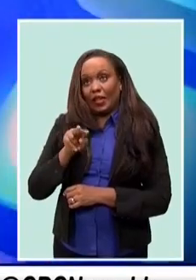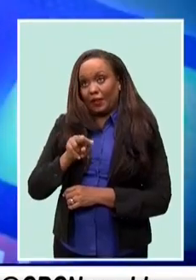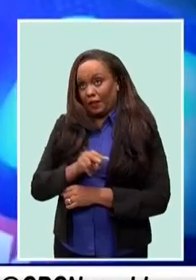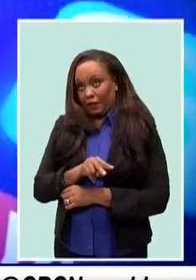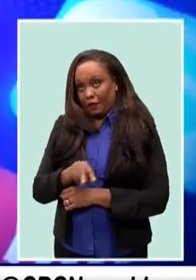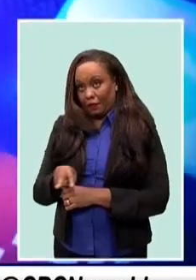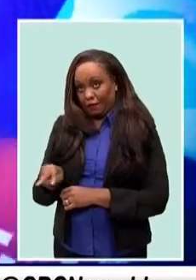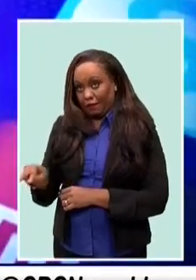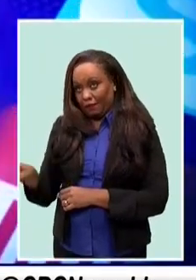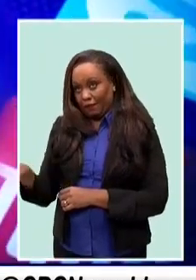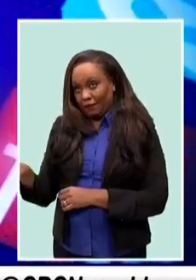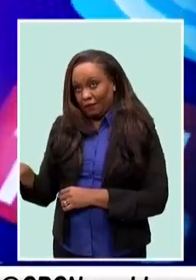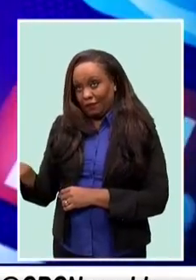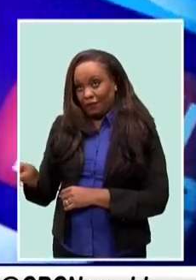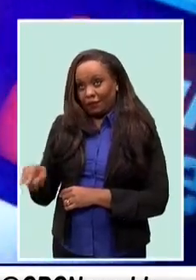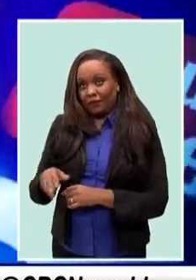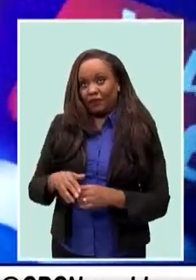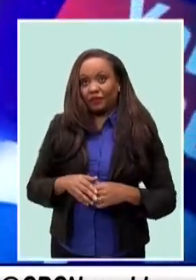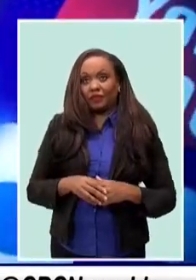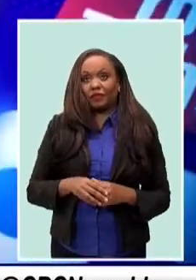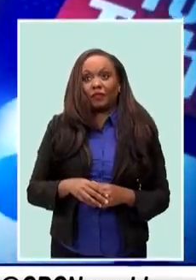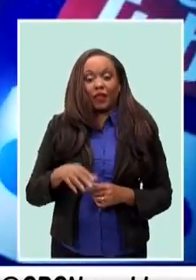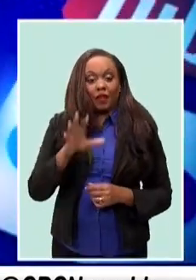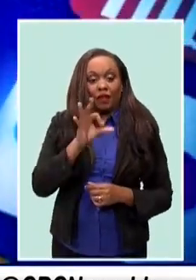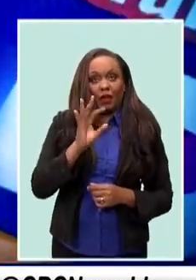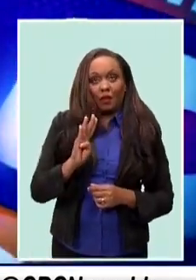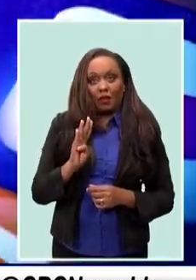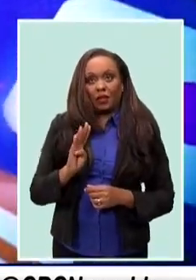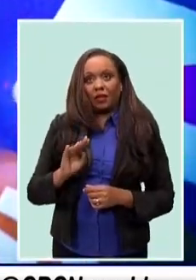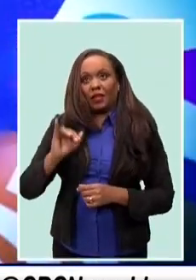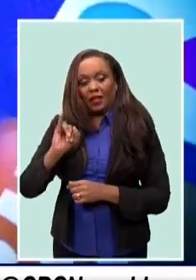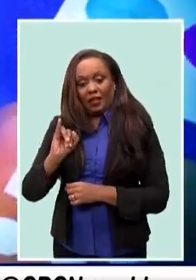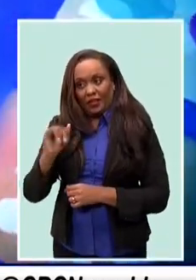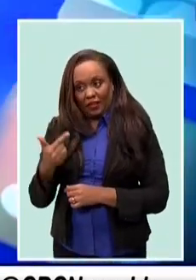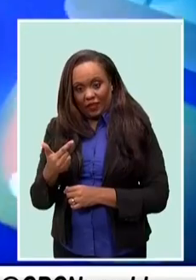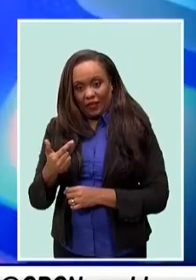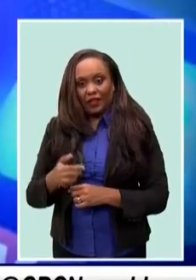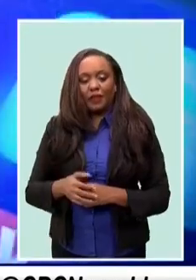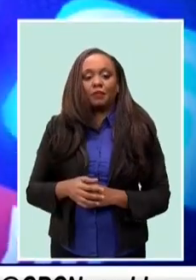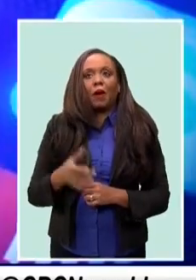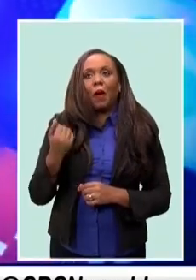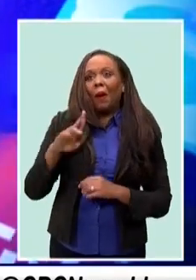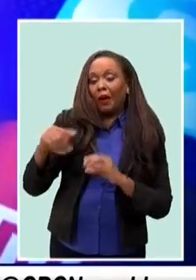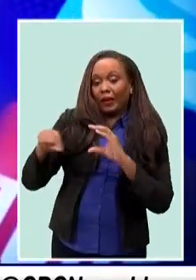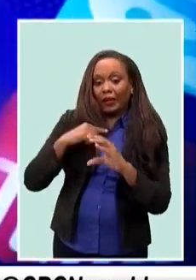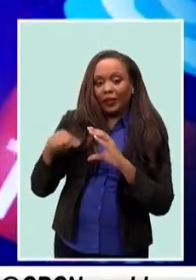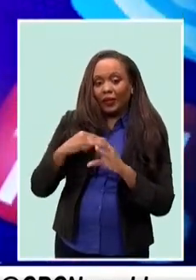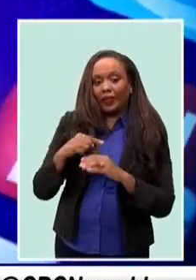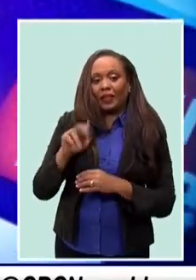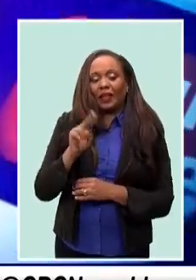233-7555. There's also our Facebook and Instagram pages, or you can send them to our email at